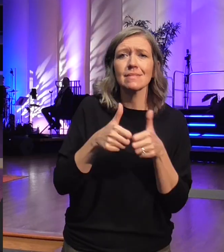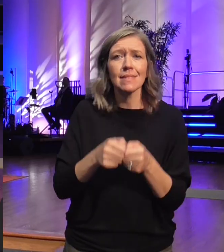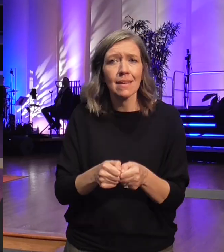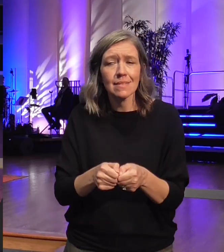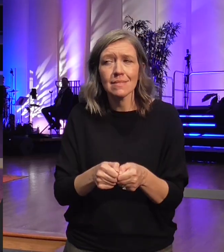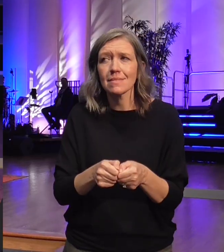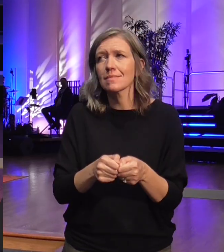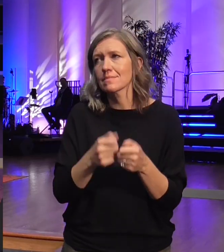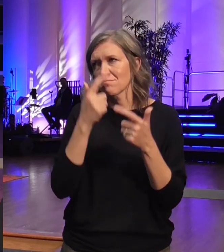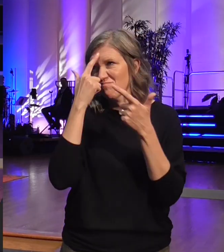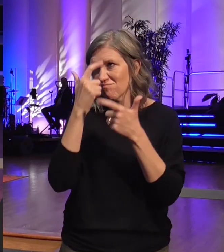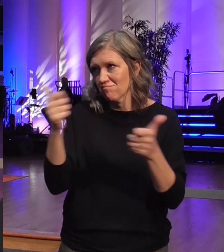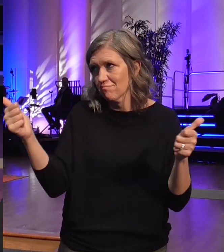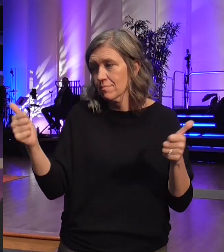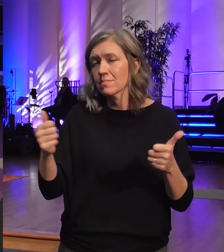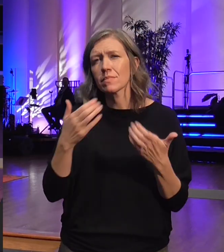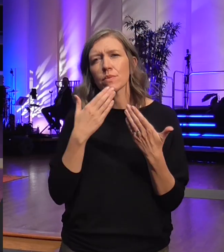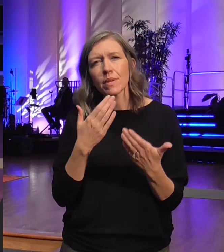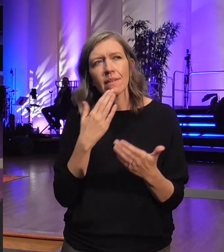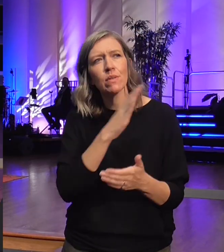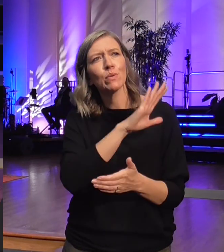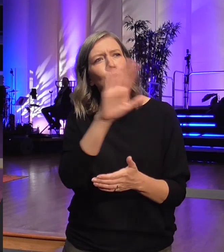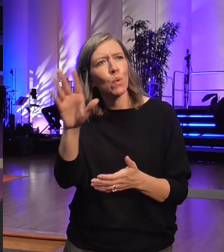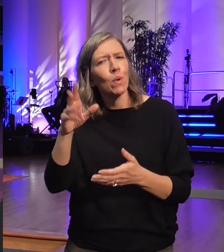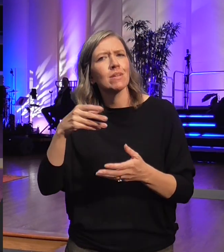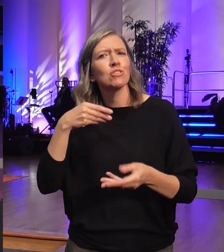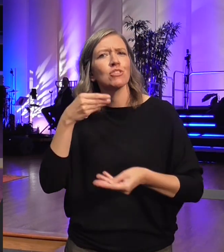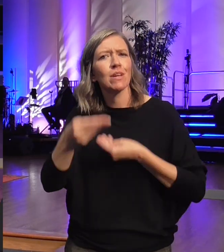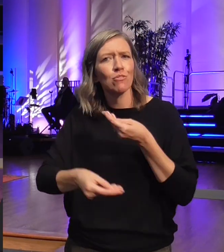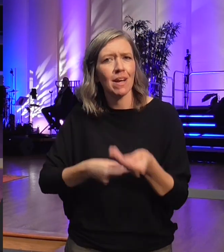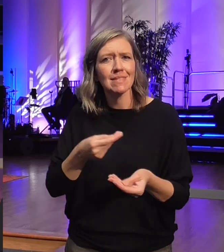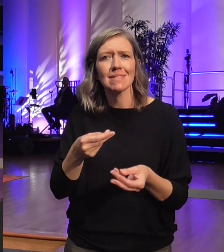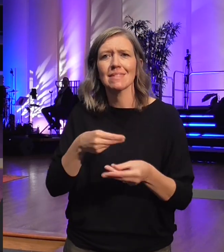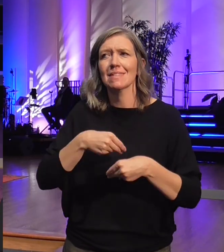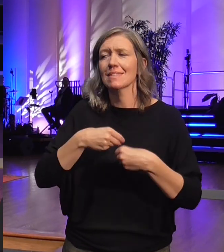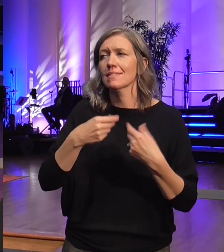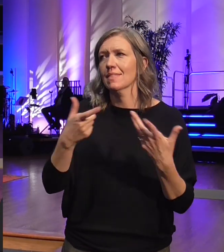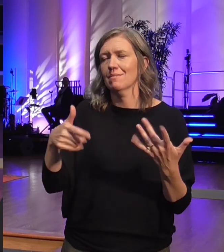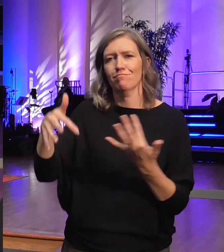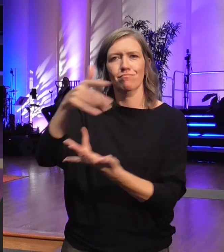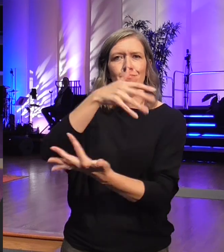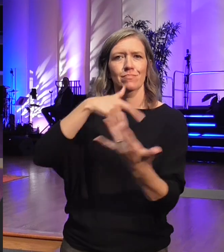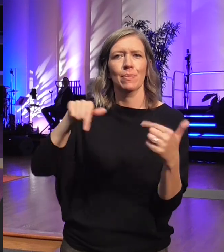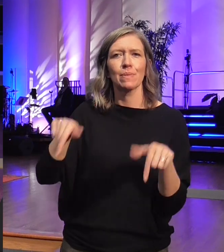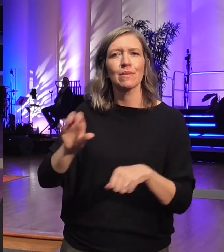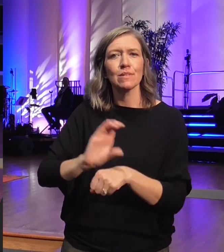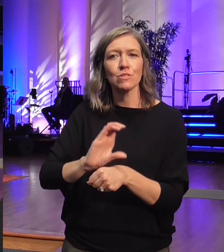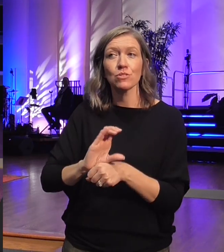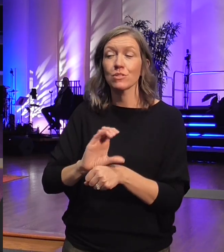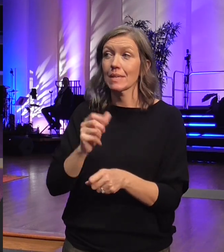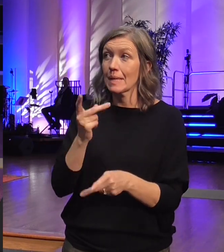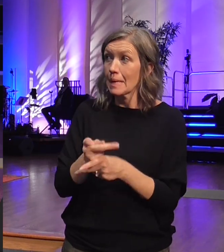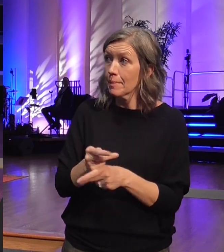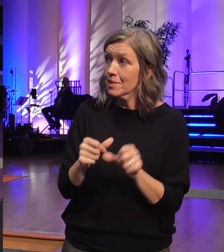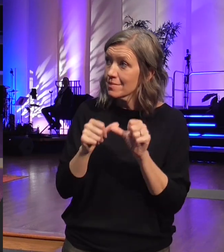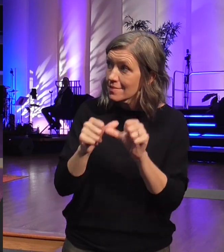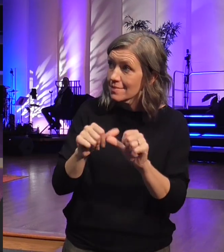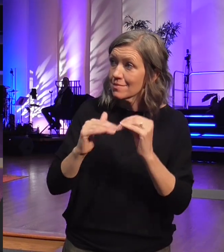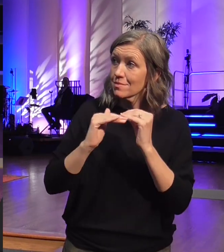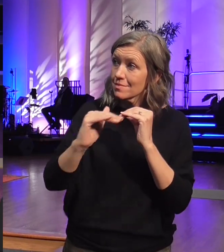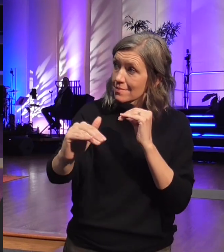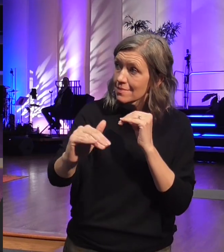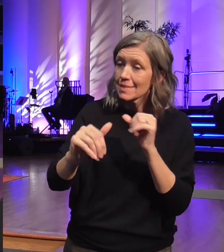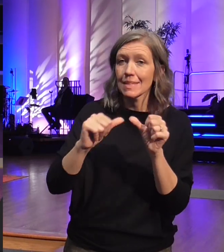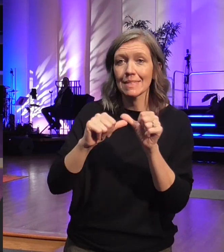it serves you. We're so grateful for all of the generosity that flows through this wonderful Mile High Church, keeping us strong and helping us continue to